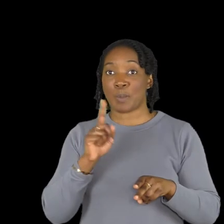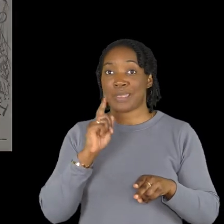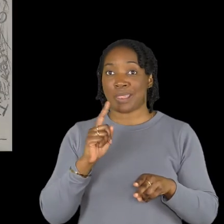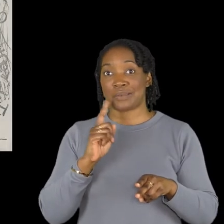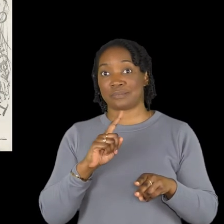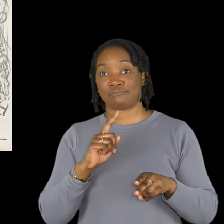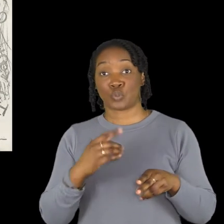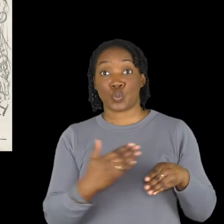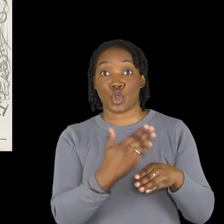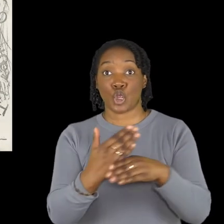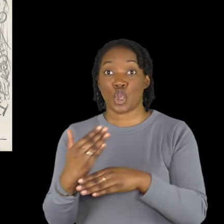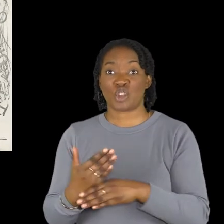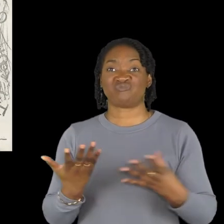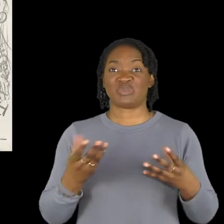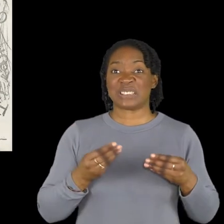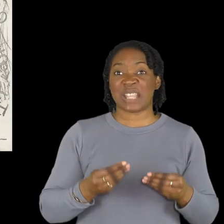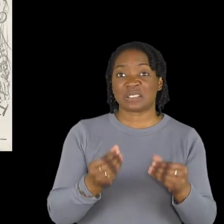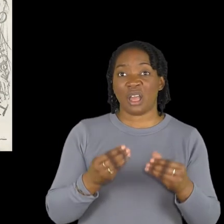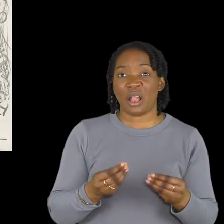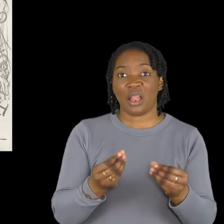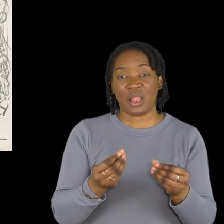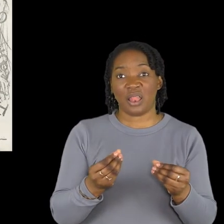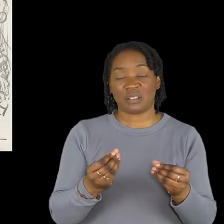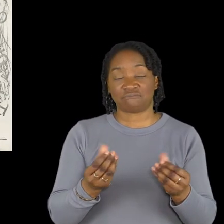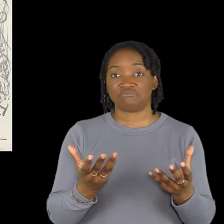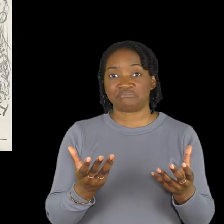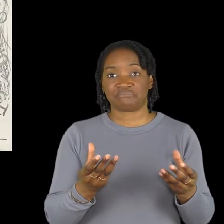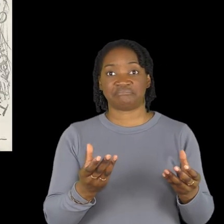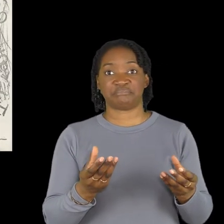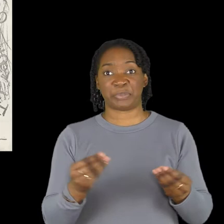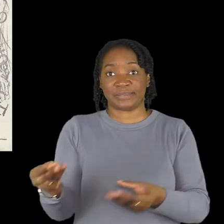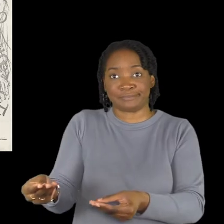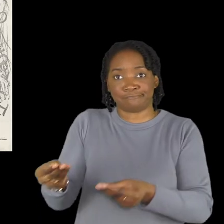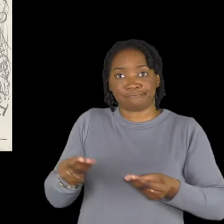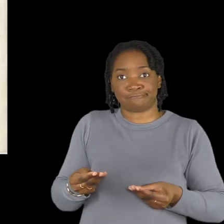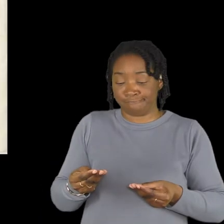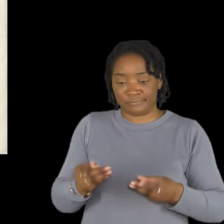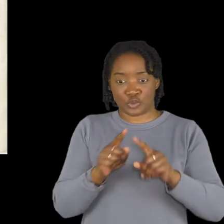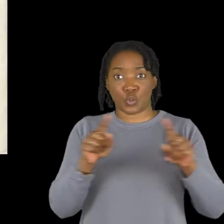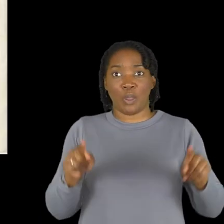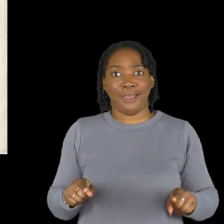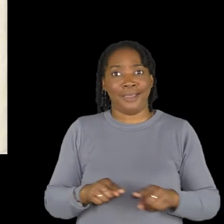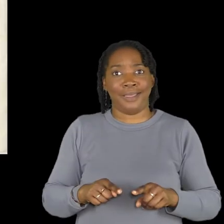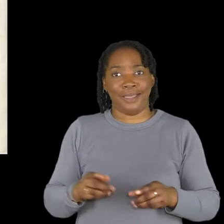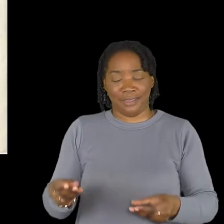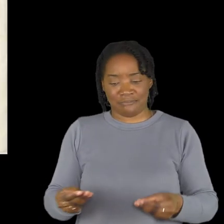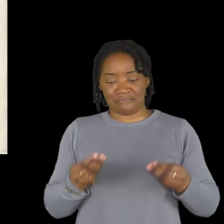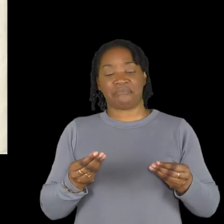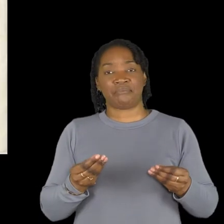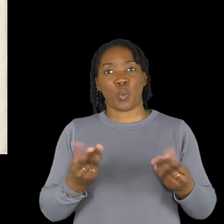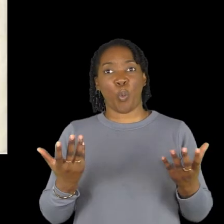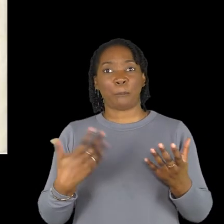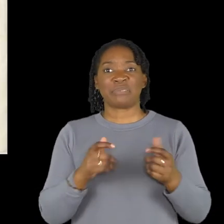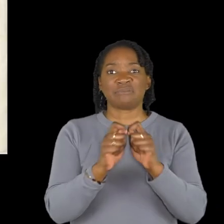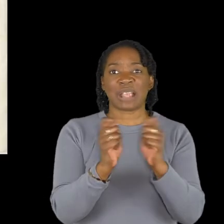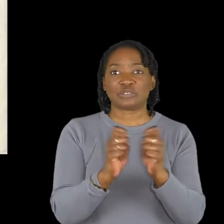worked. Textile pieces where people handed in a square, or